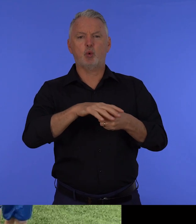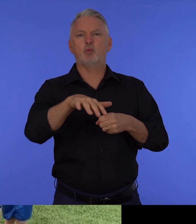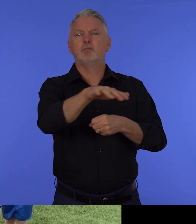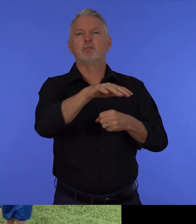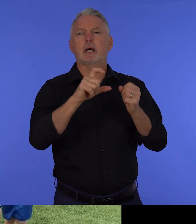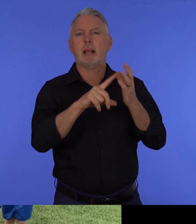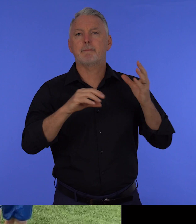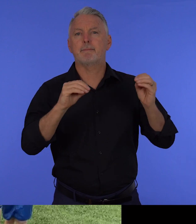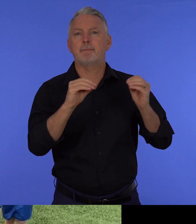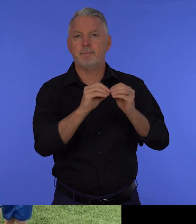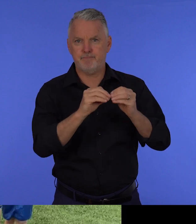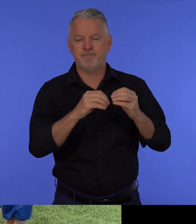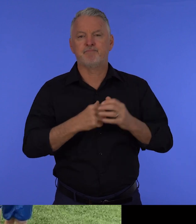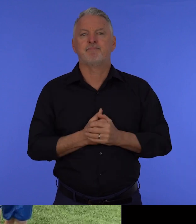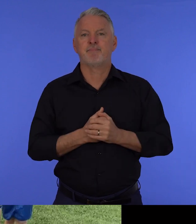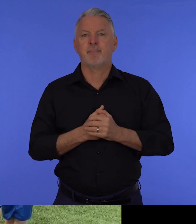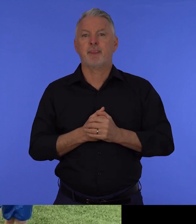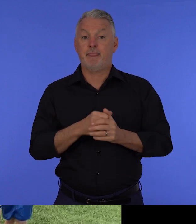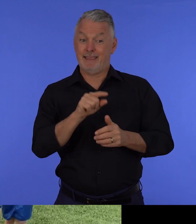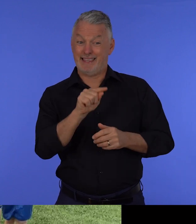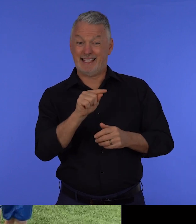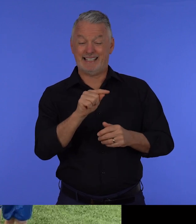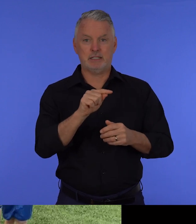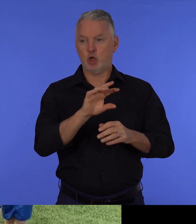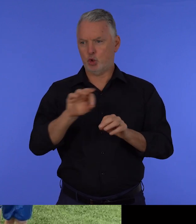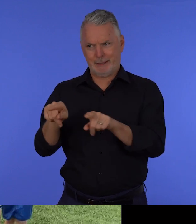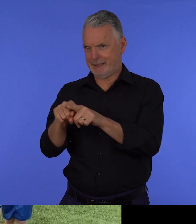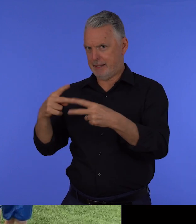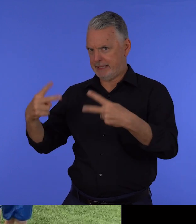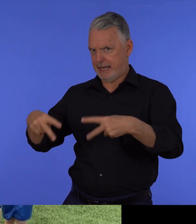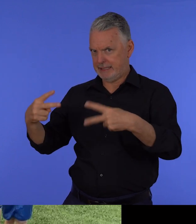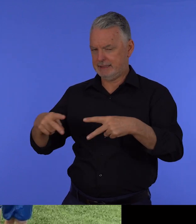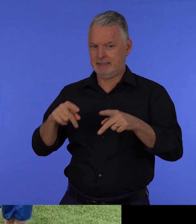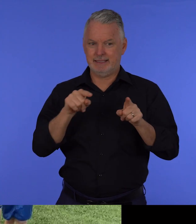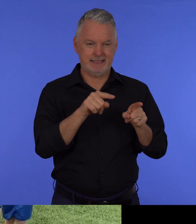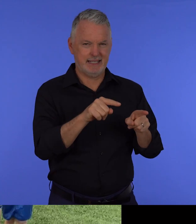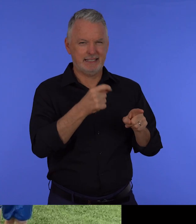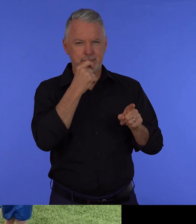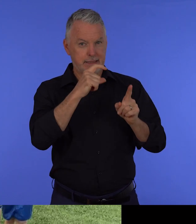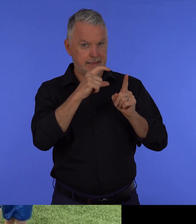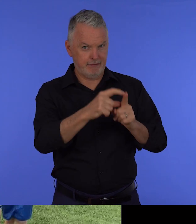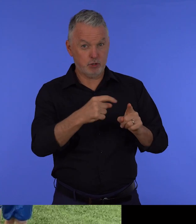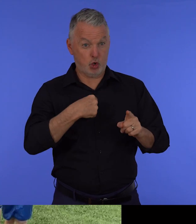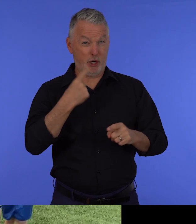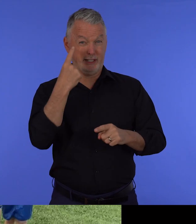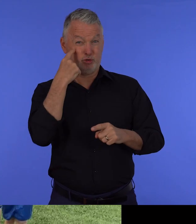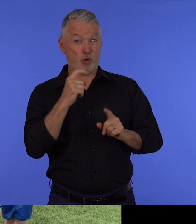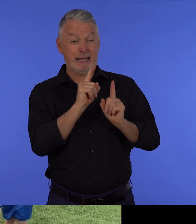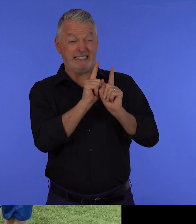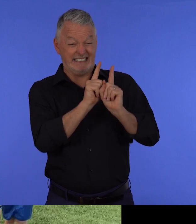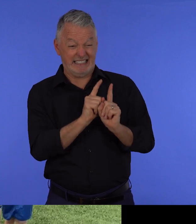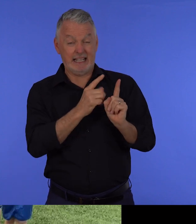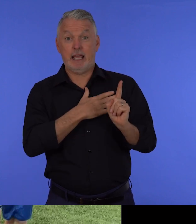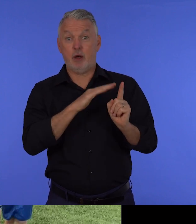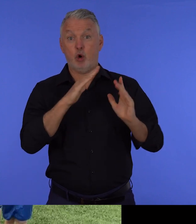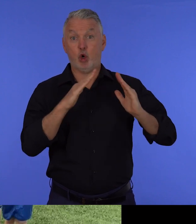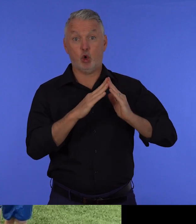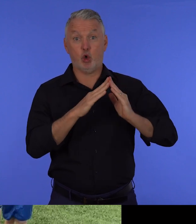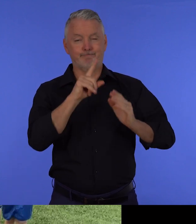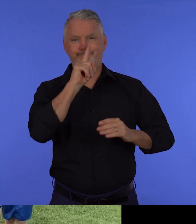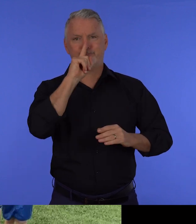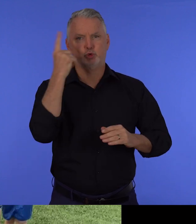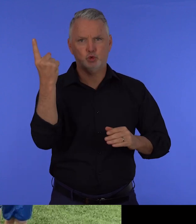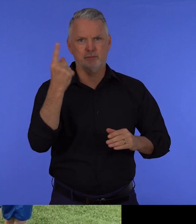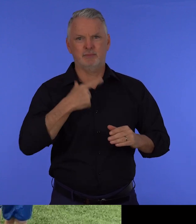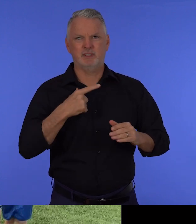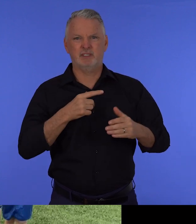under sevens in one of our local athletics clubs. This journey was a little bumpier. I did try and get